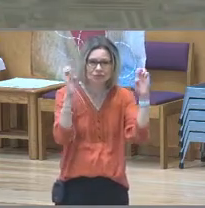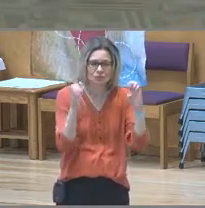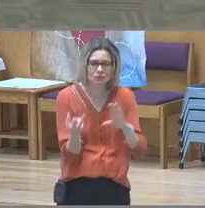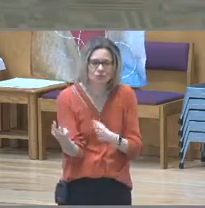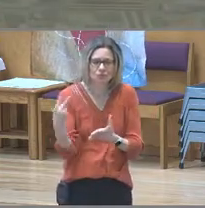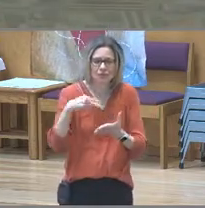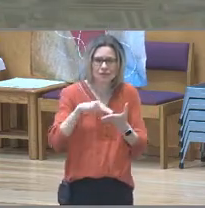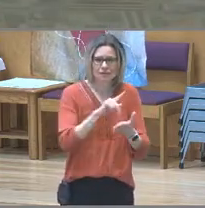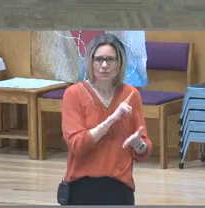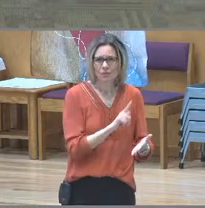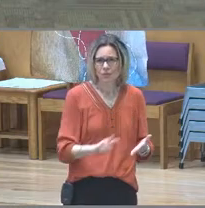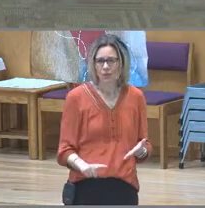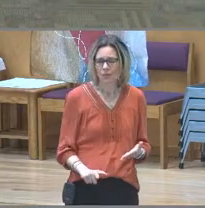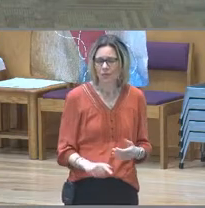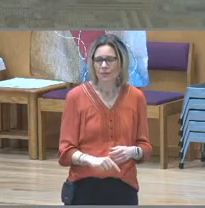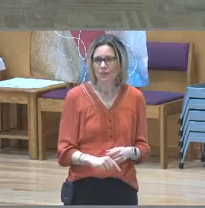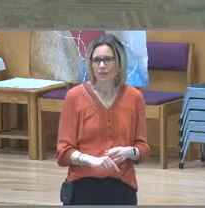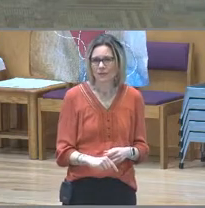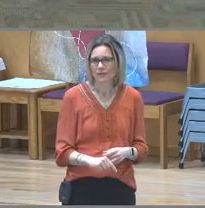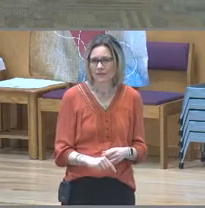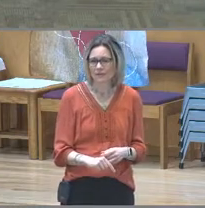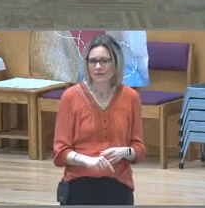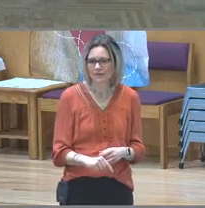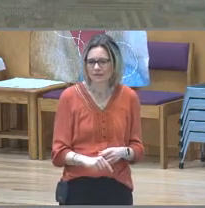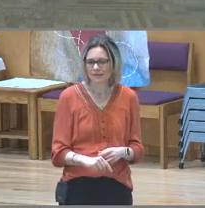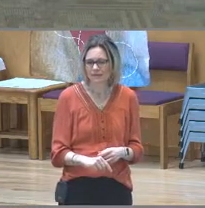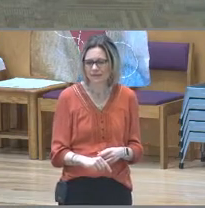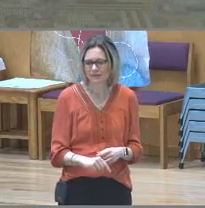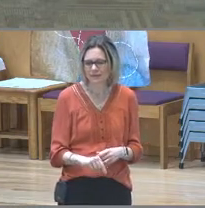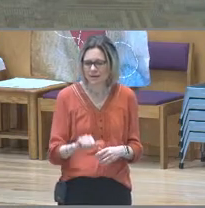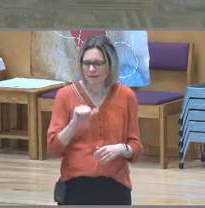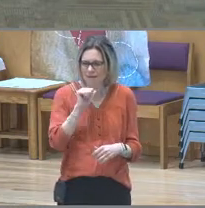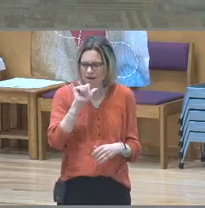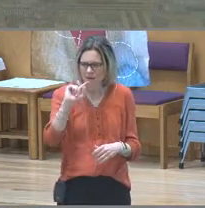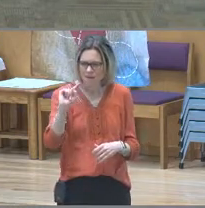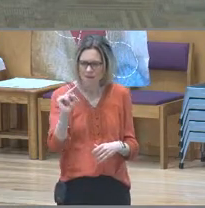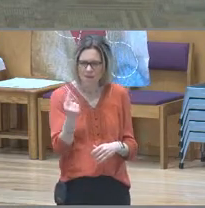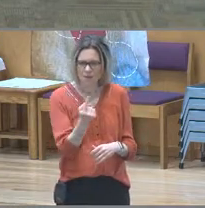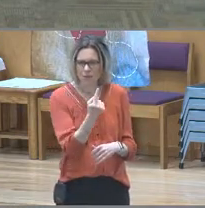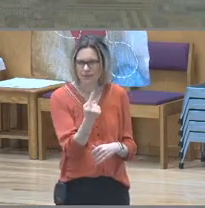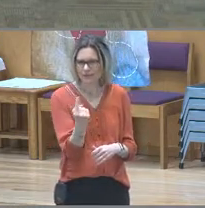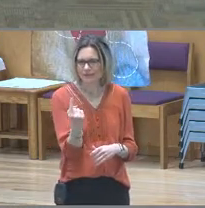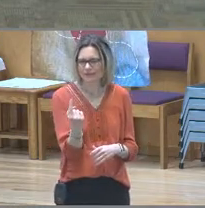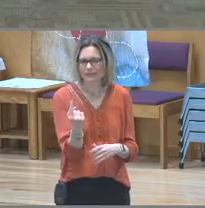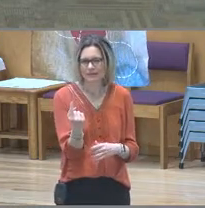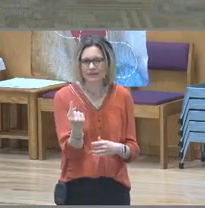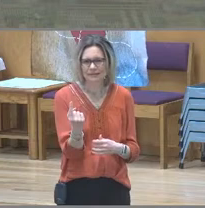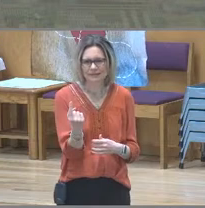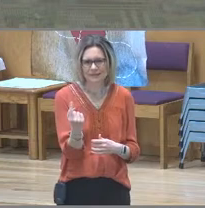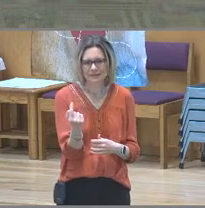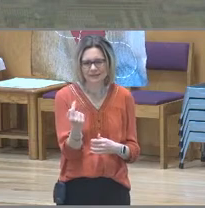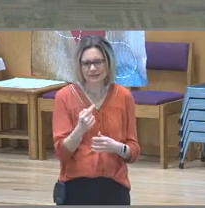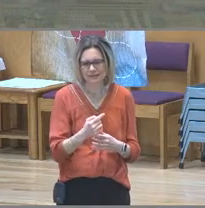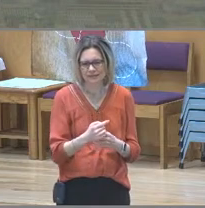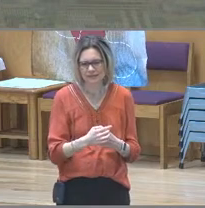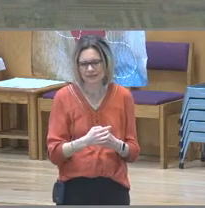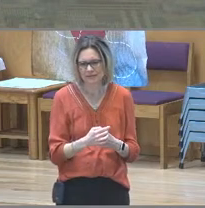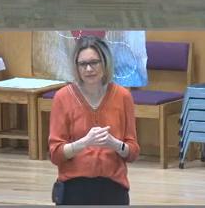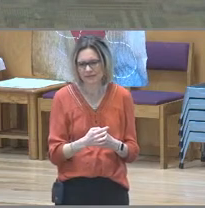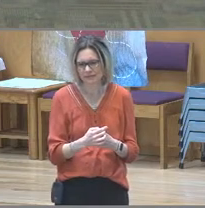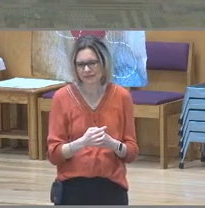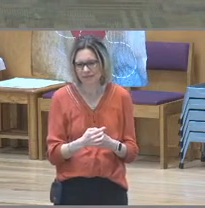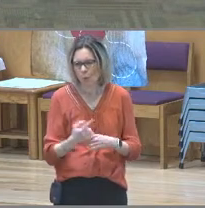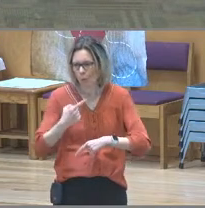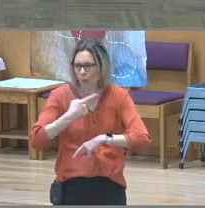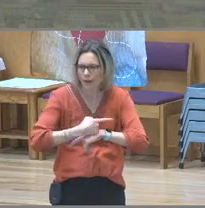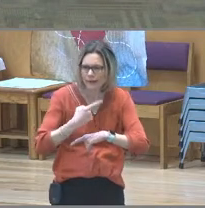Lord, it is not only a date in this, one more day in the list